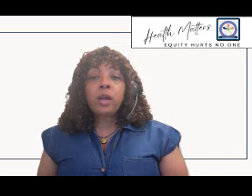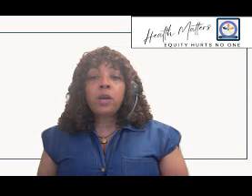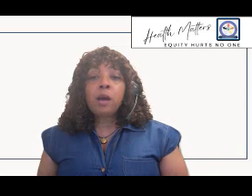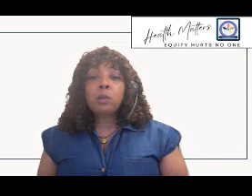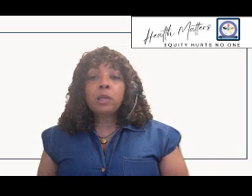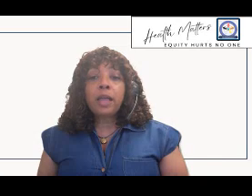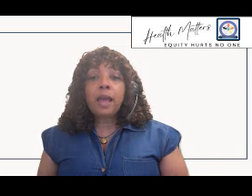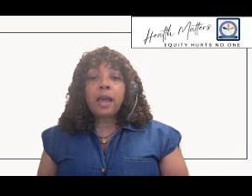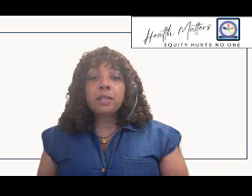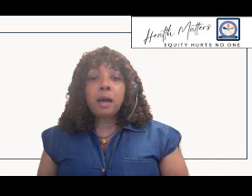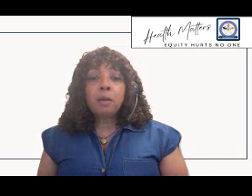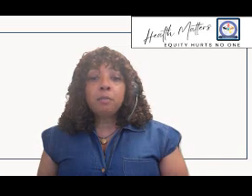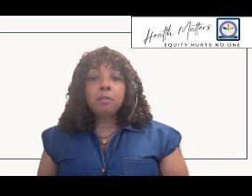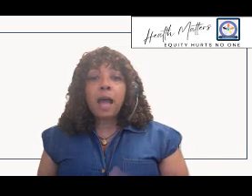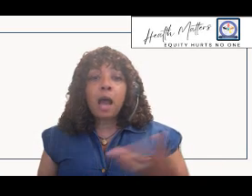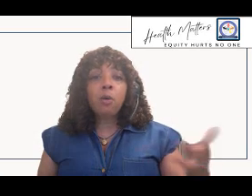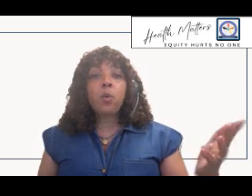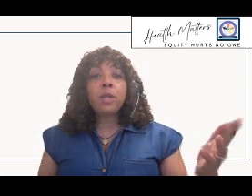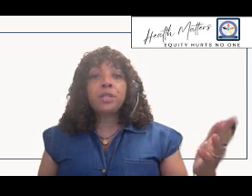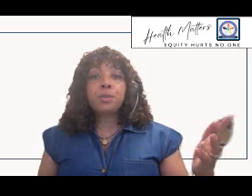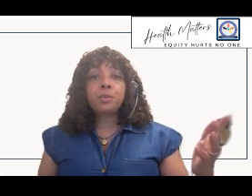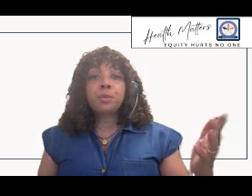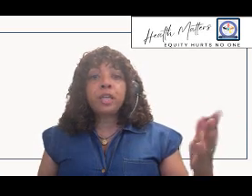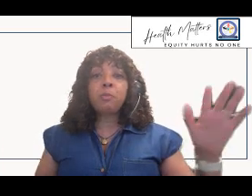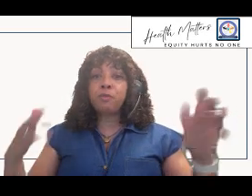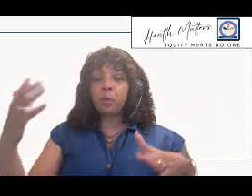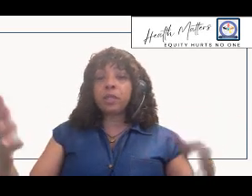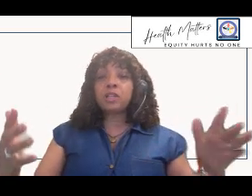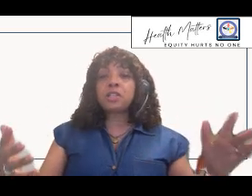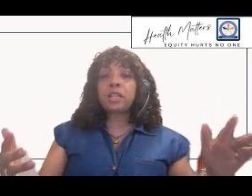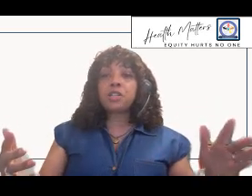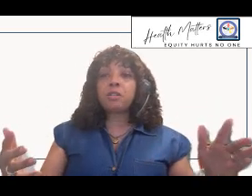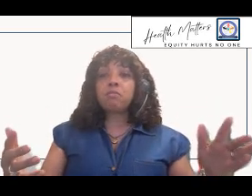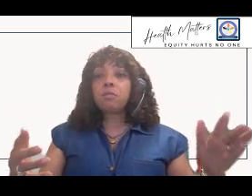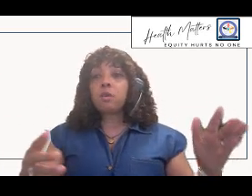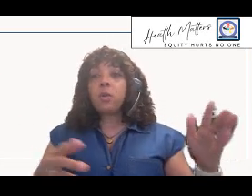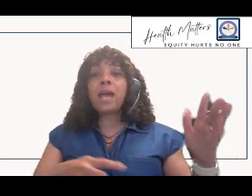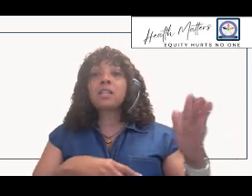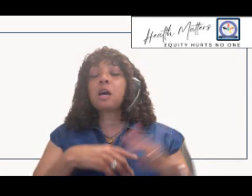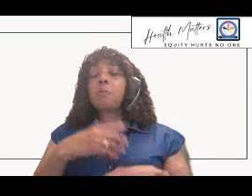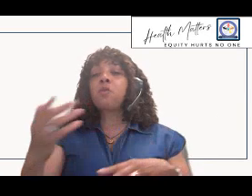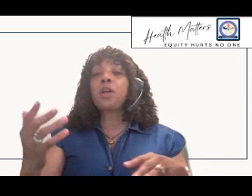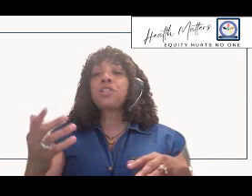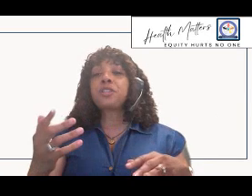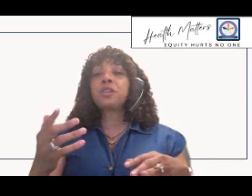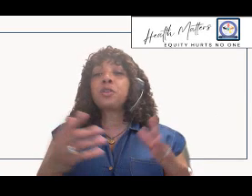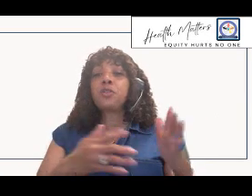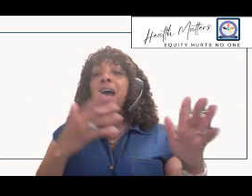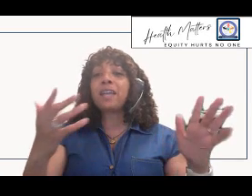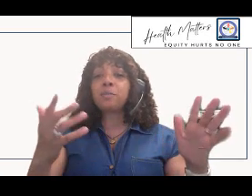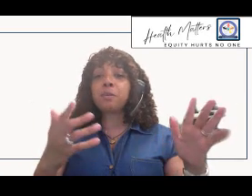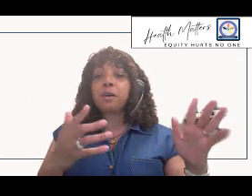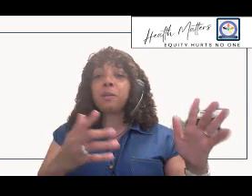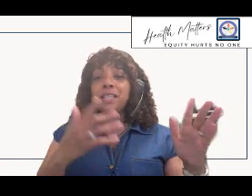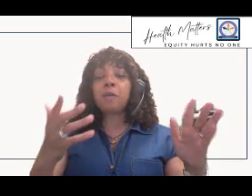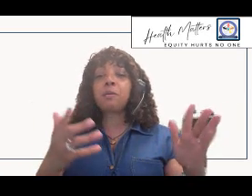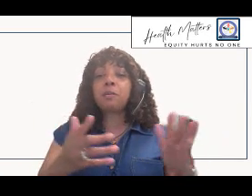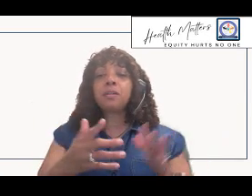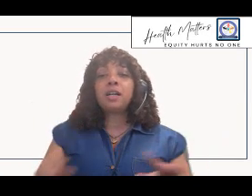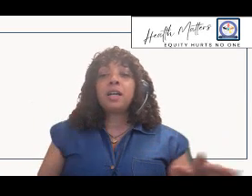So we are now looking at how we're going to keep reviewing legislation. We asked a couple of questions under the